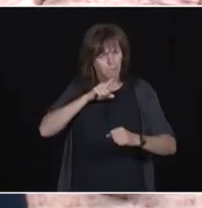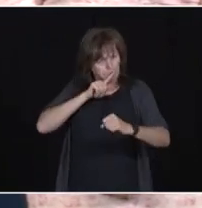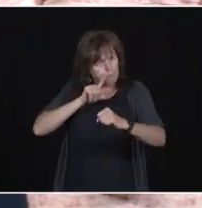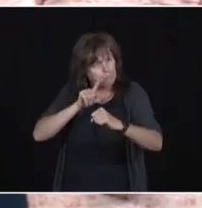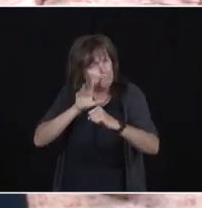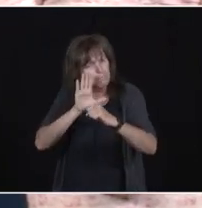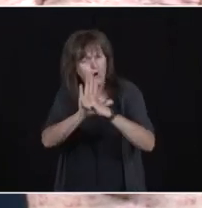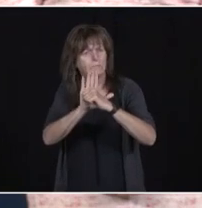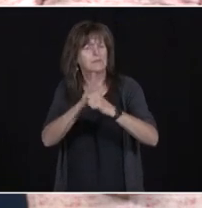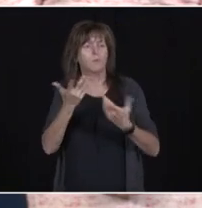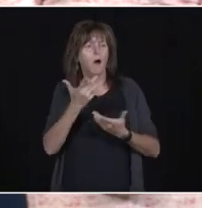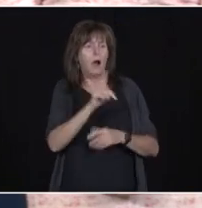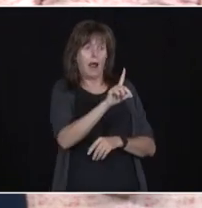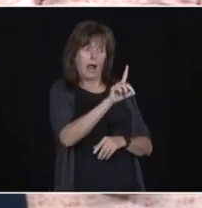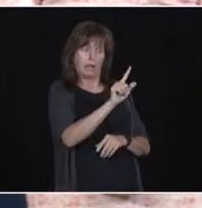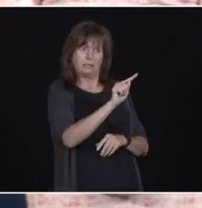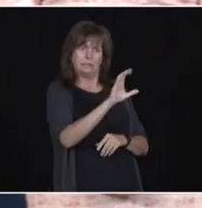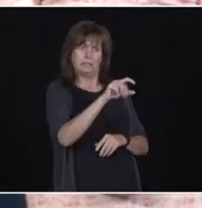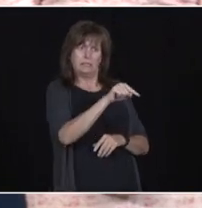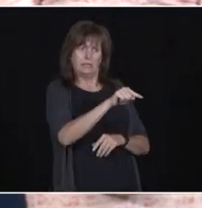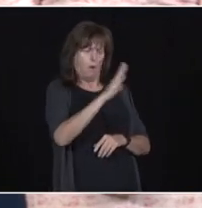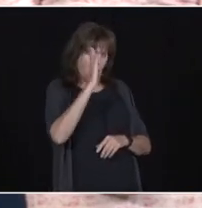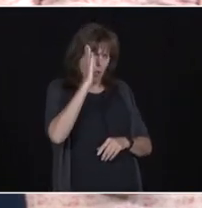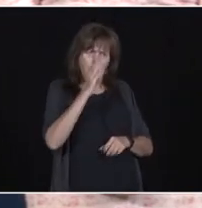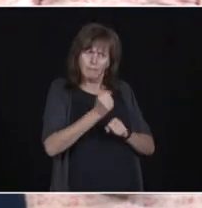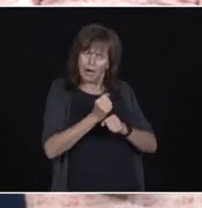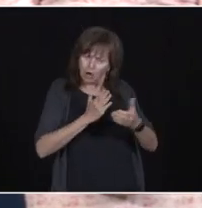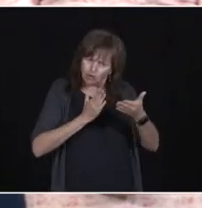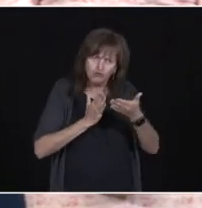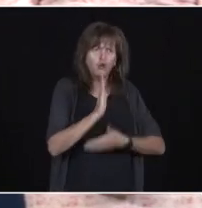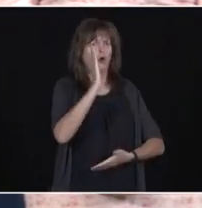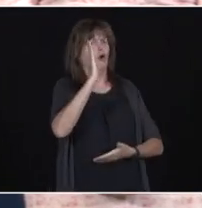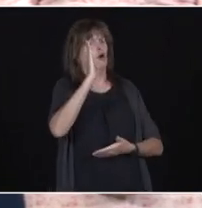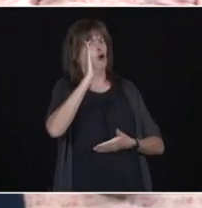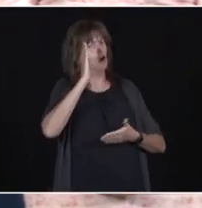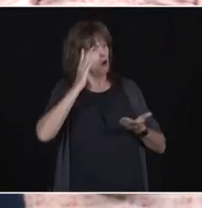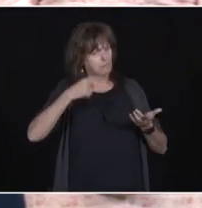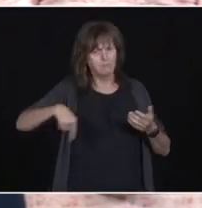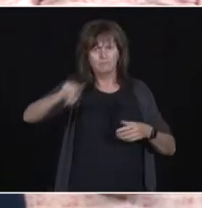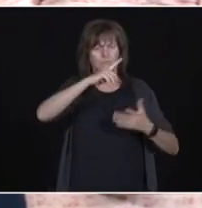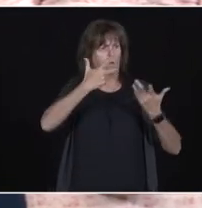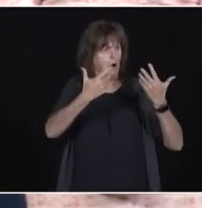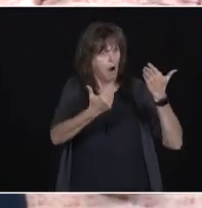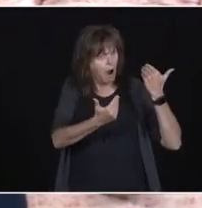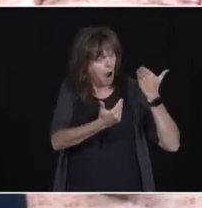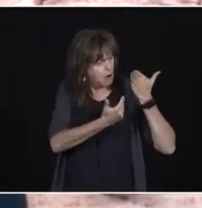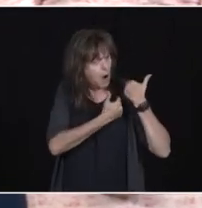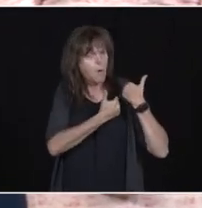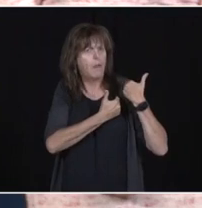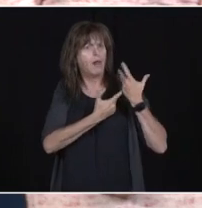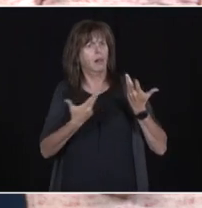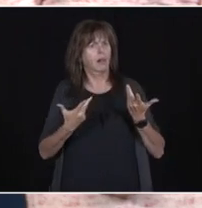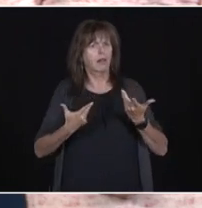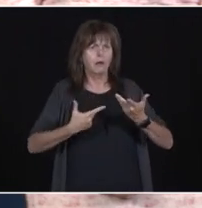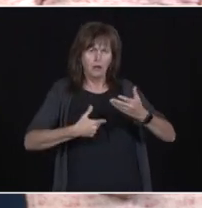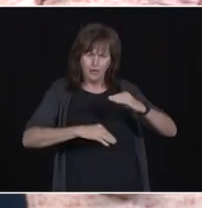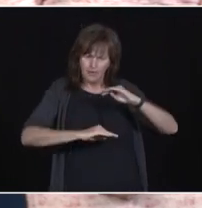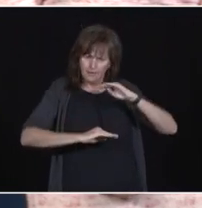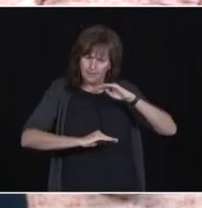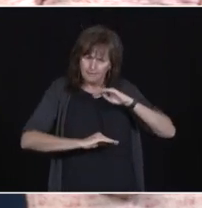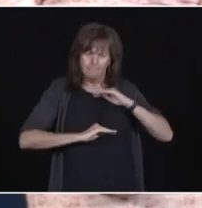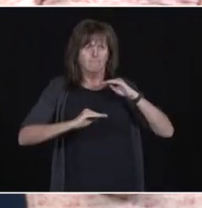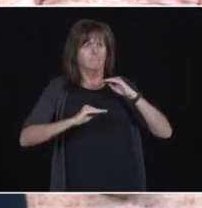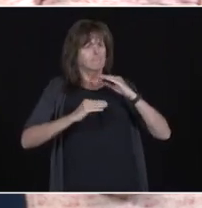would be justice for them, that there would be answers. Today, we are delivering on that promise.